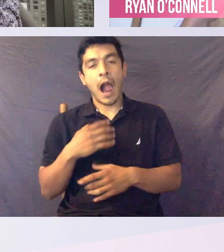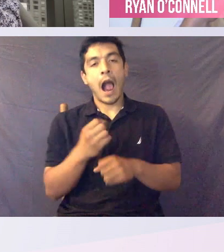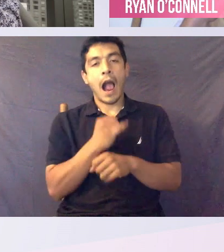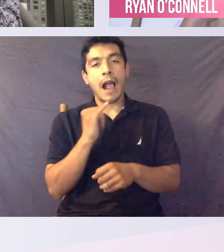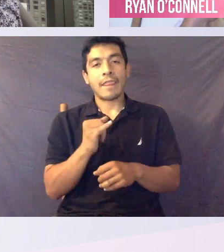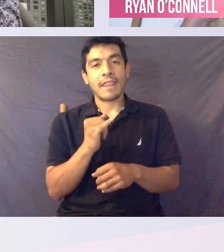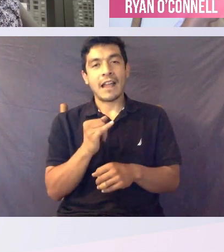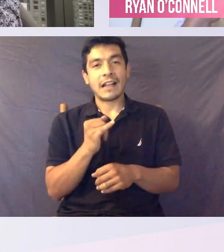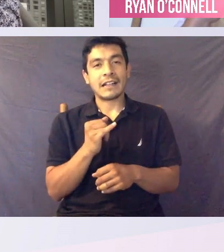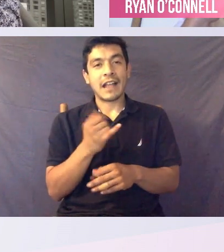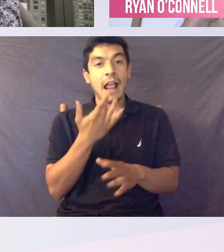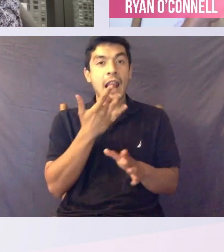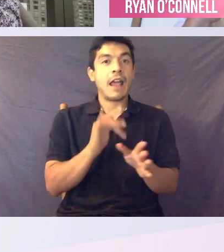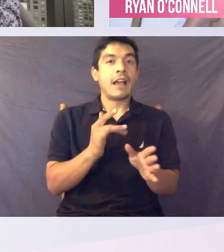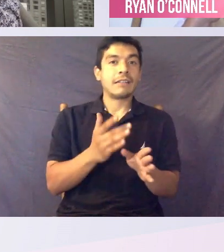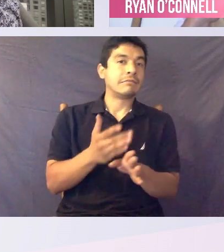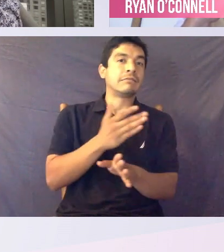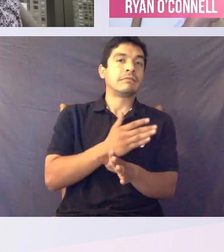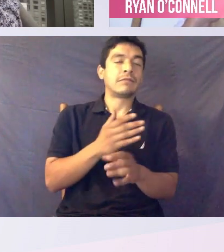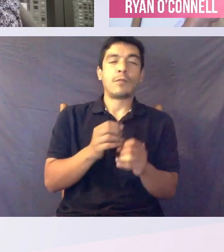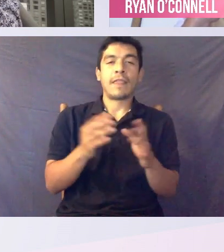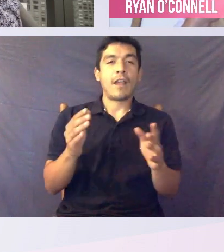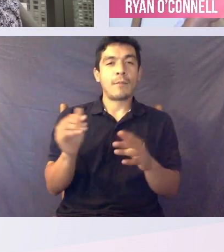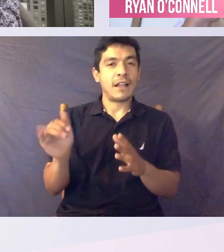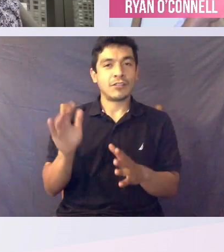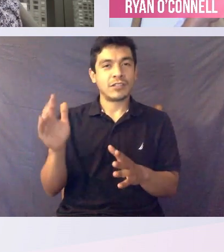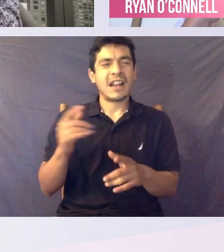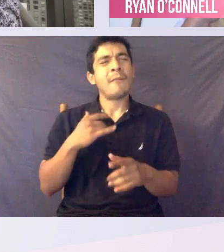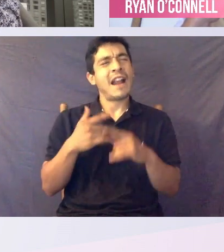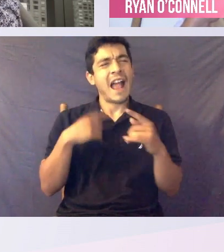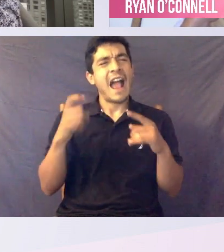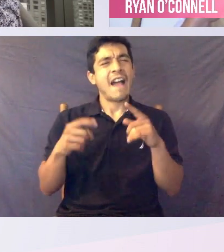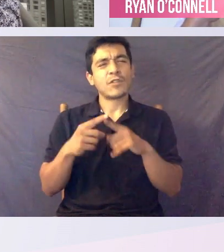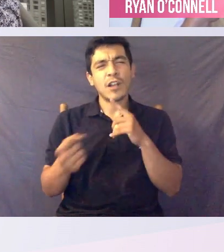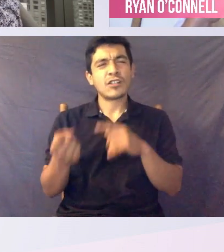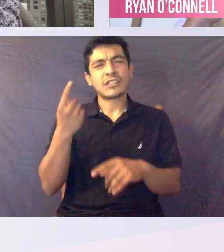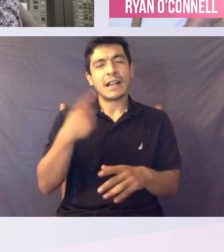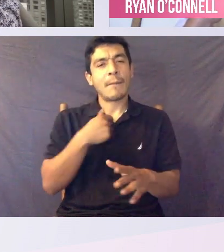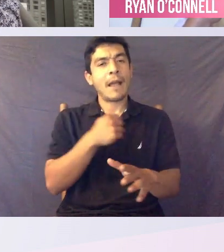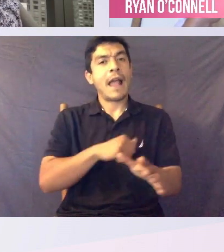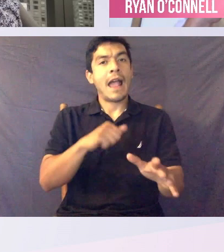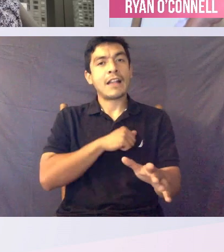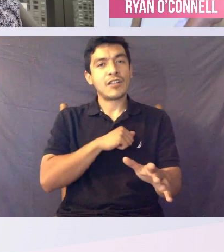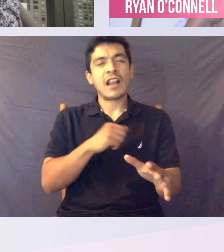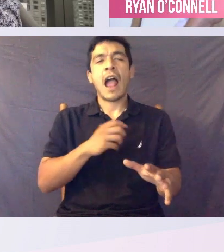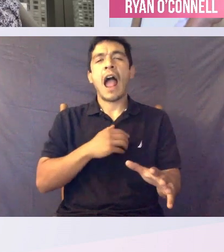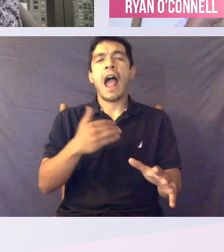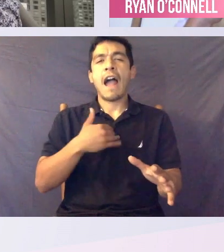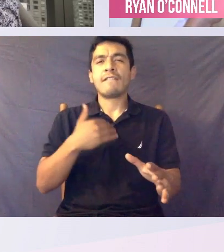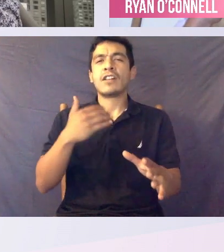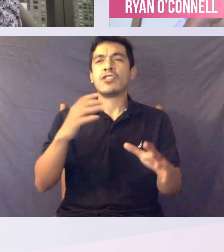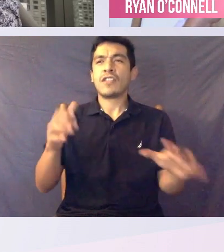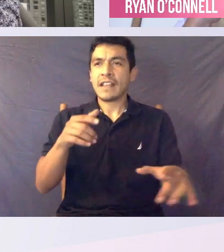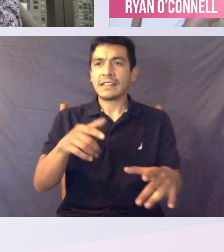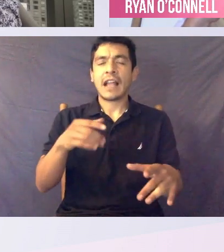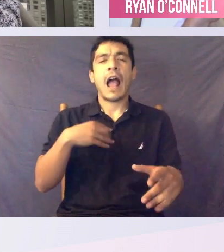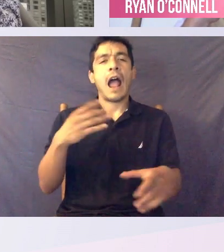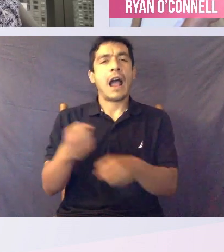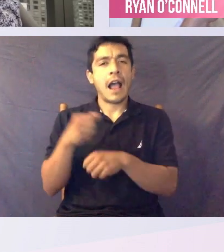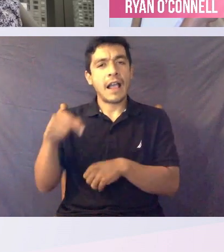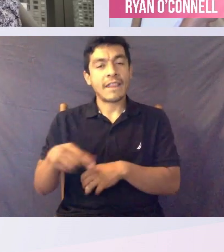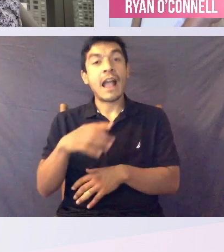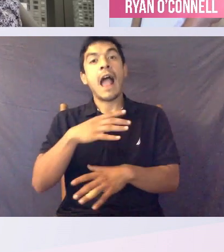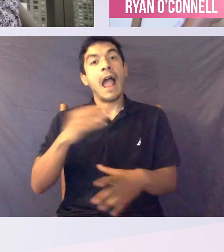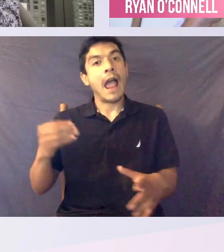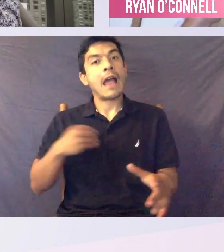least I have the attitude of going into stuff, I got this, I'm doing this, and I'm Asian. Not, yes, I got rid of